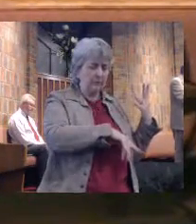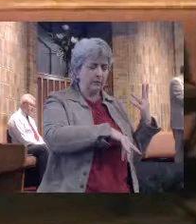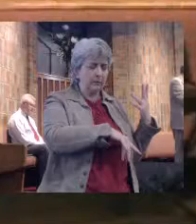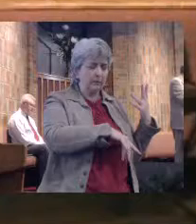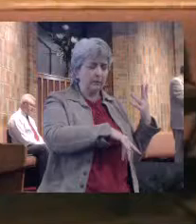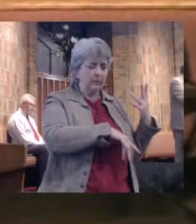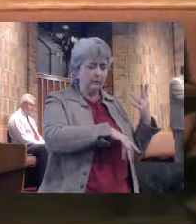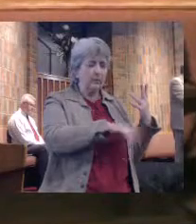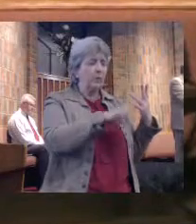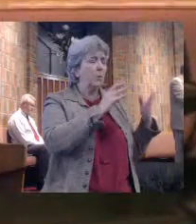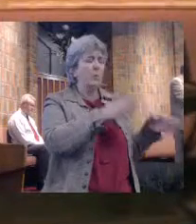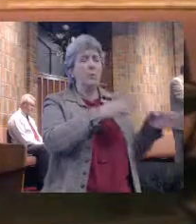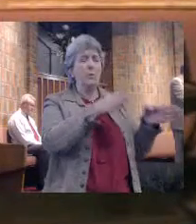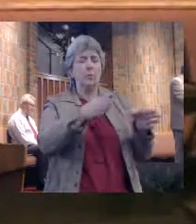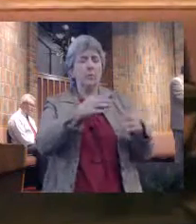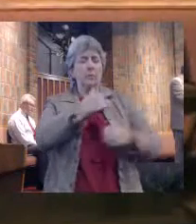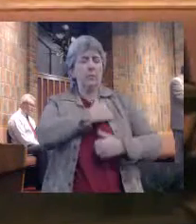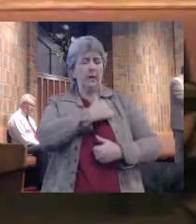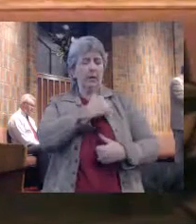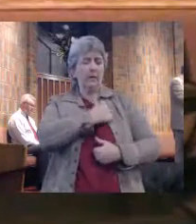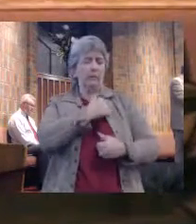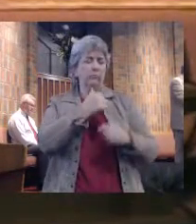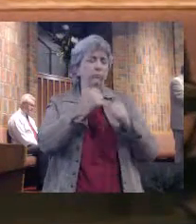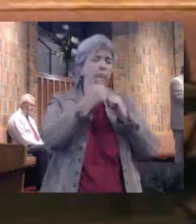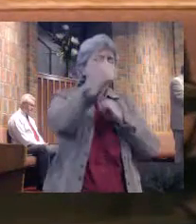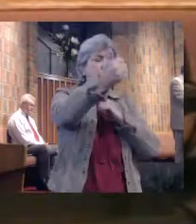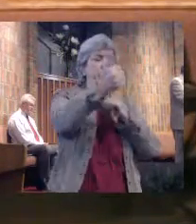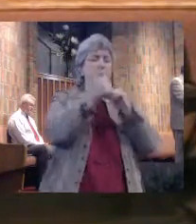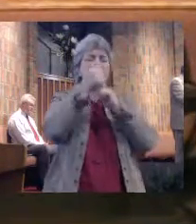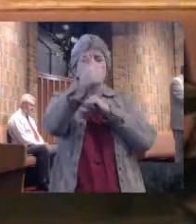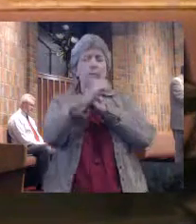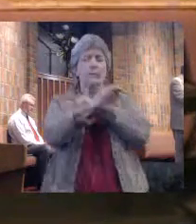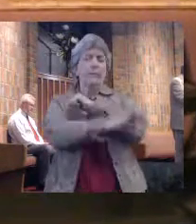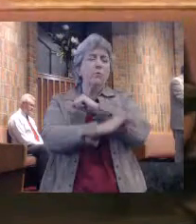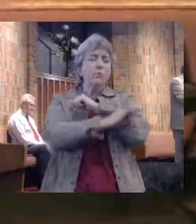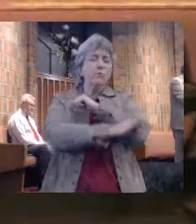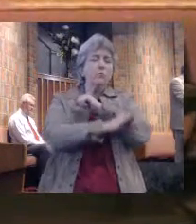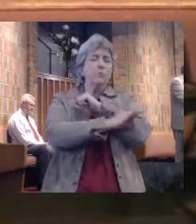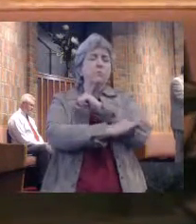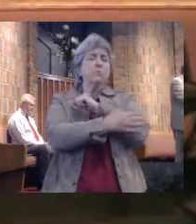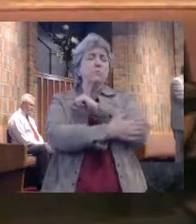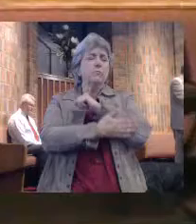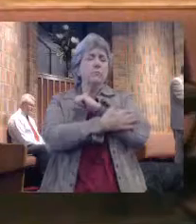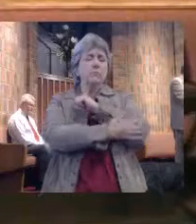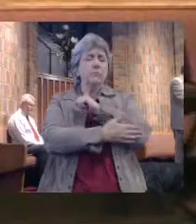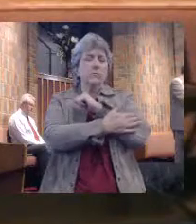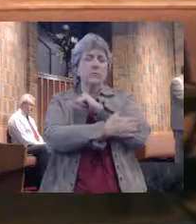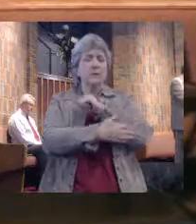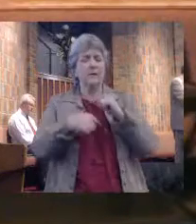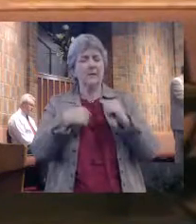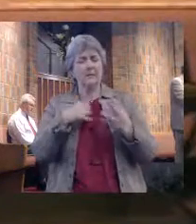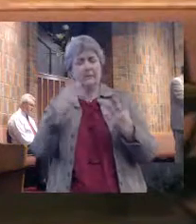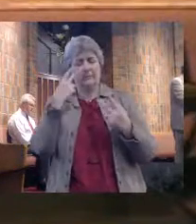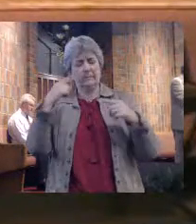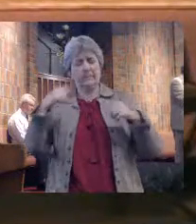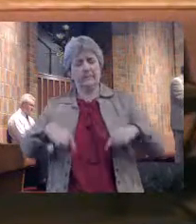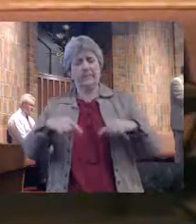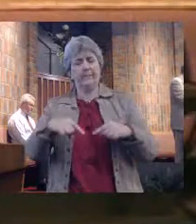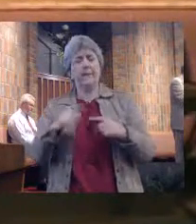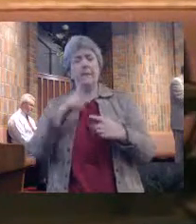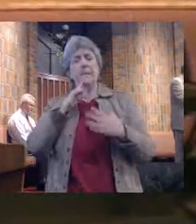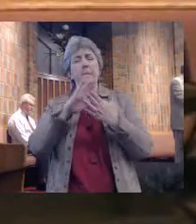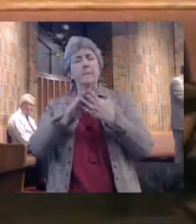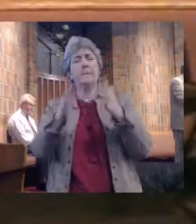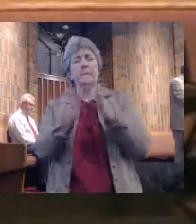those that fight for us on foreign soil. We hope, Father, that this will be a peaceful nation, a nation